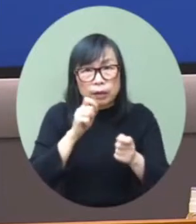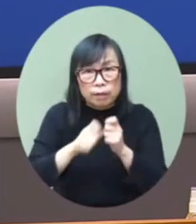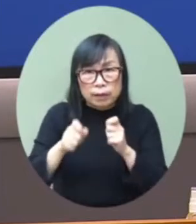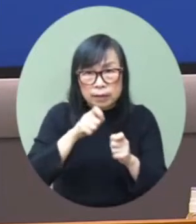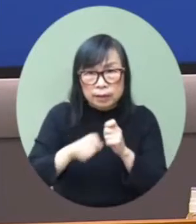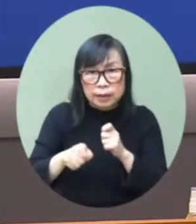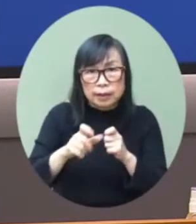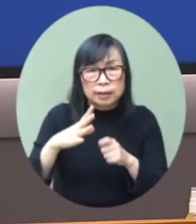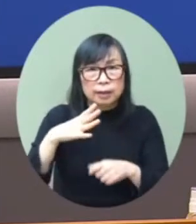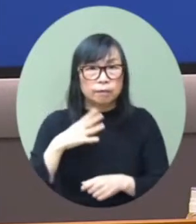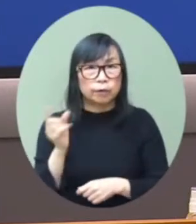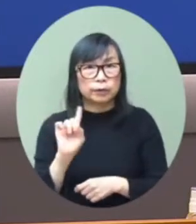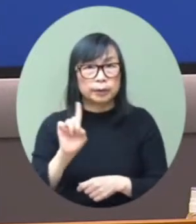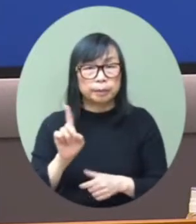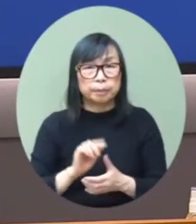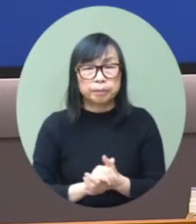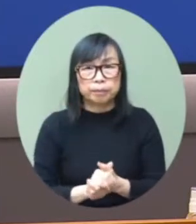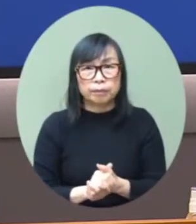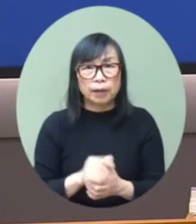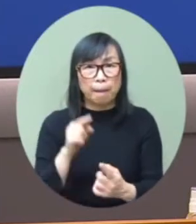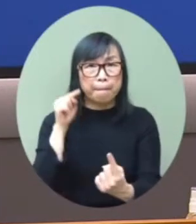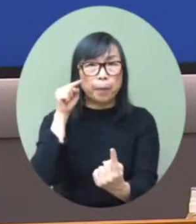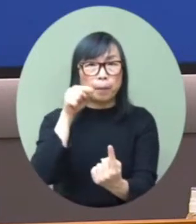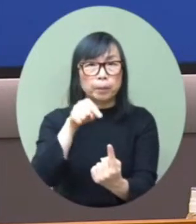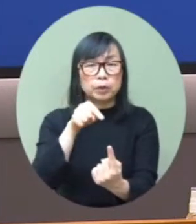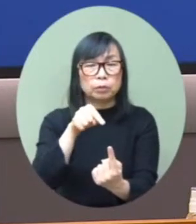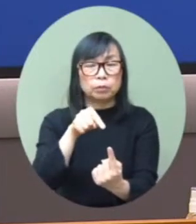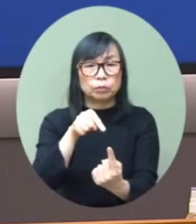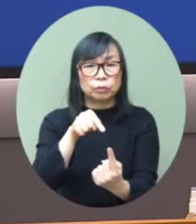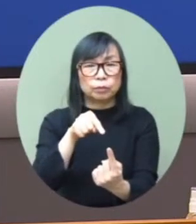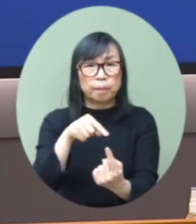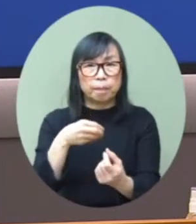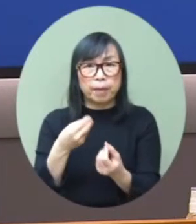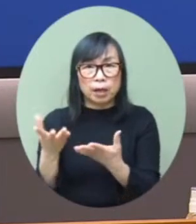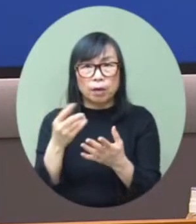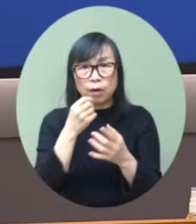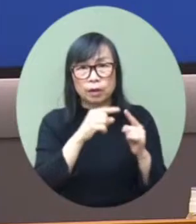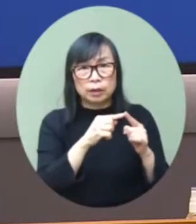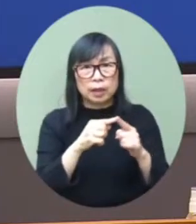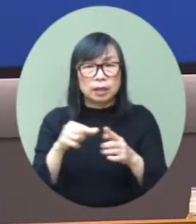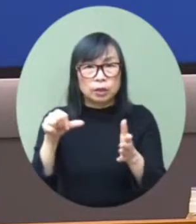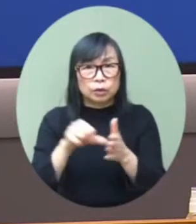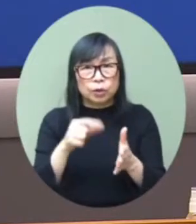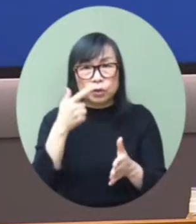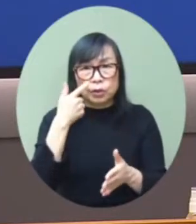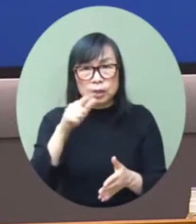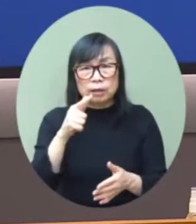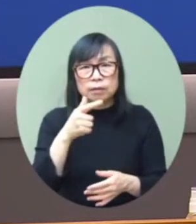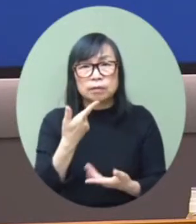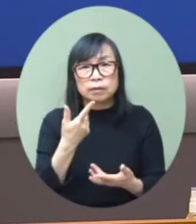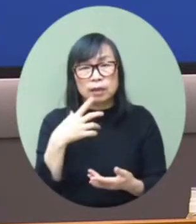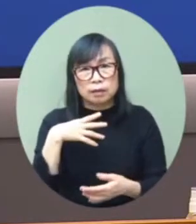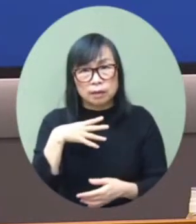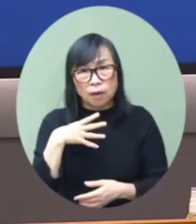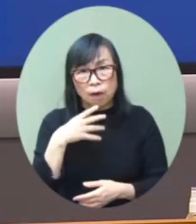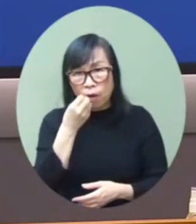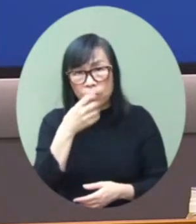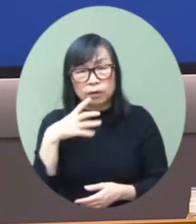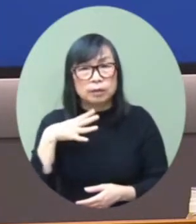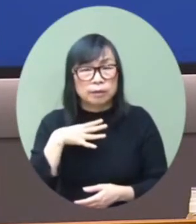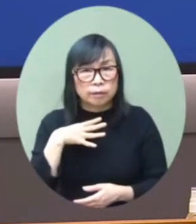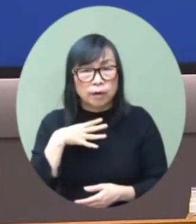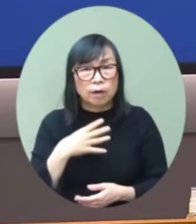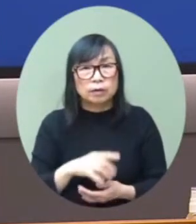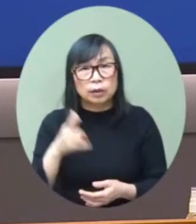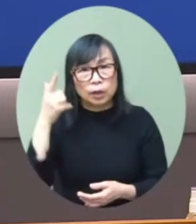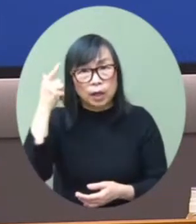And this is something we need to do further analysis. The aim is to let the public